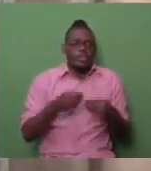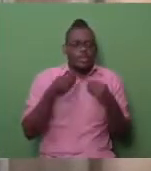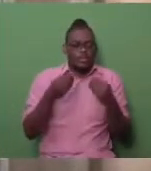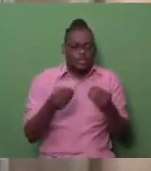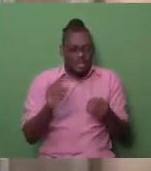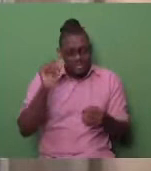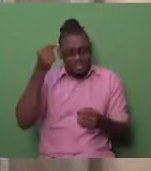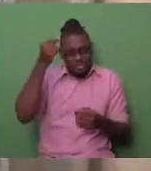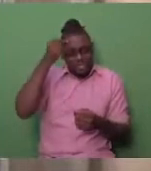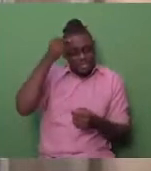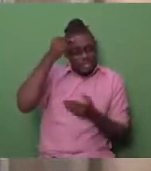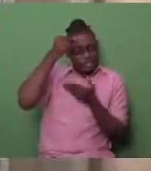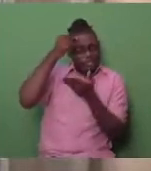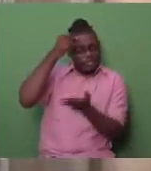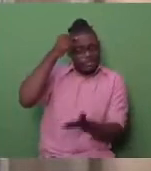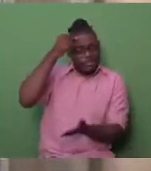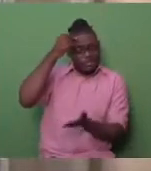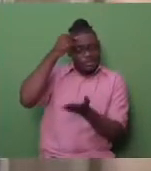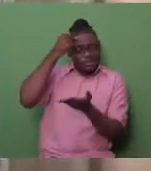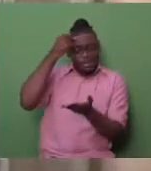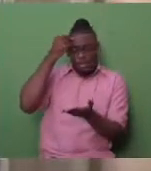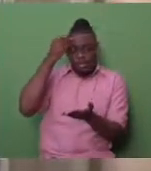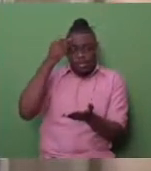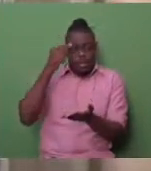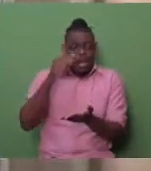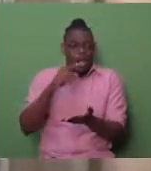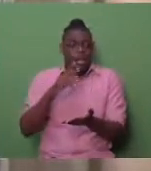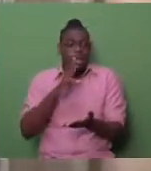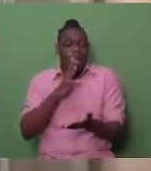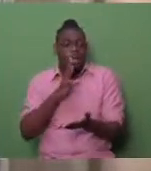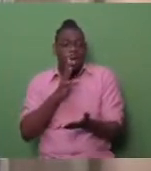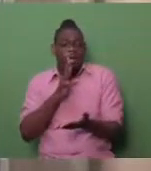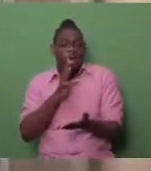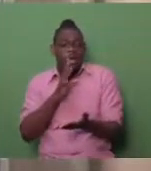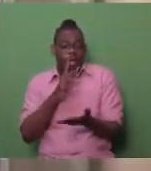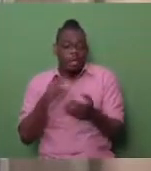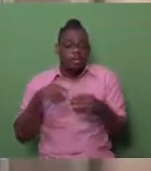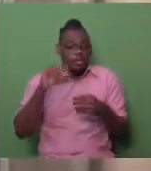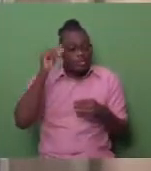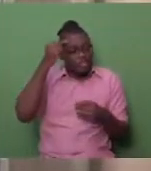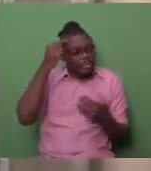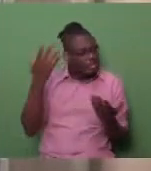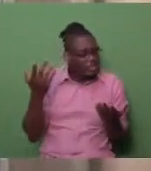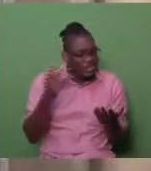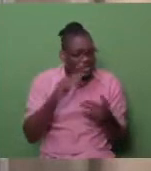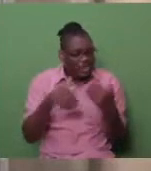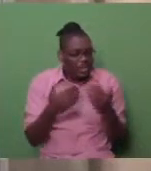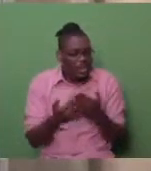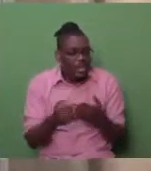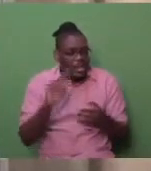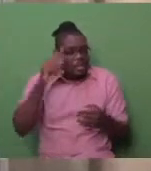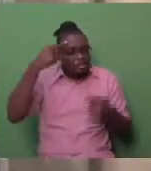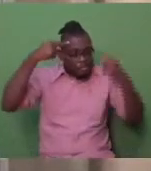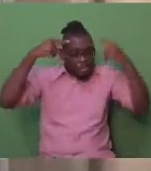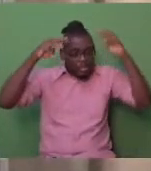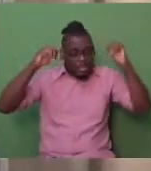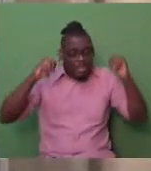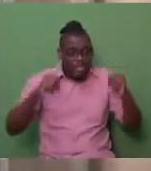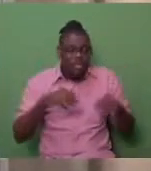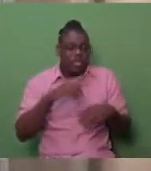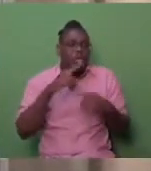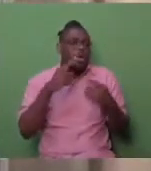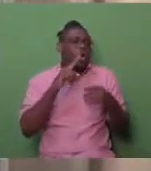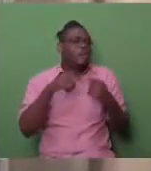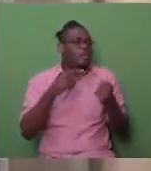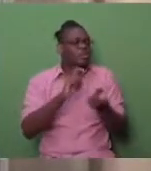has displayed irritation and annoyance when confronted with the need to diversify the economy and develop new revenue